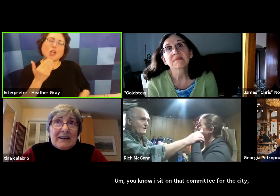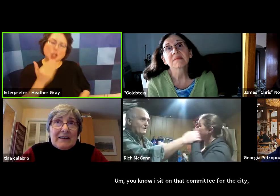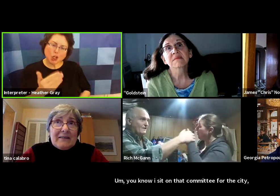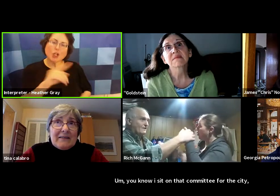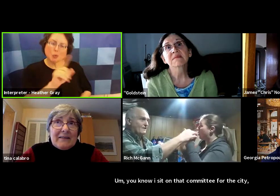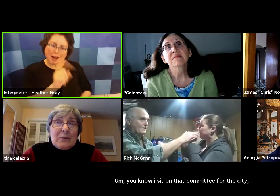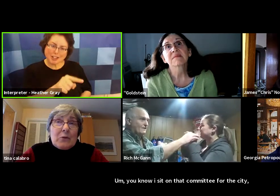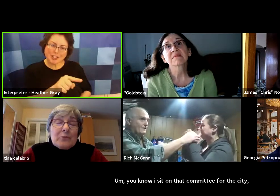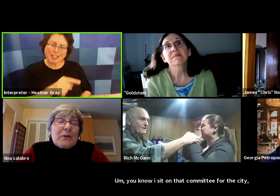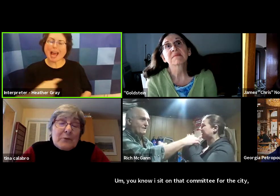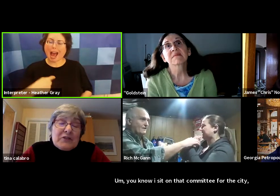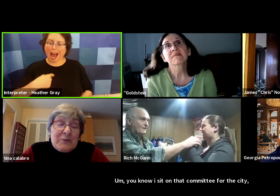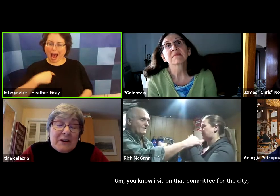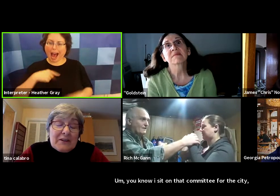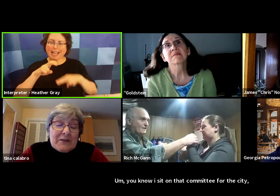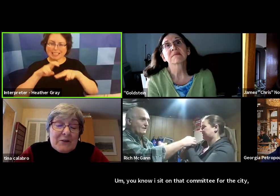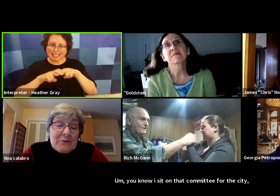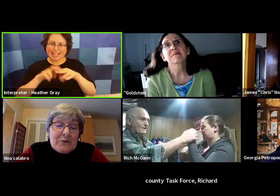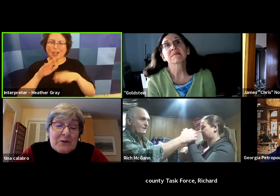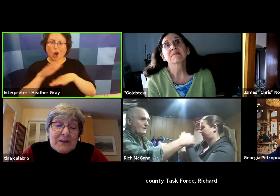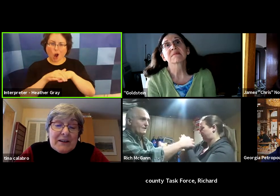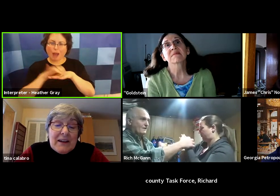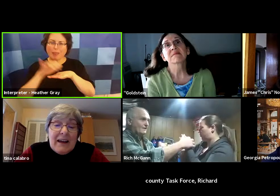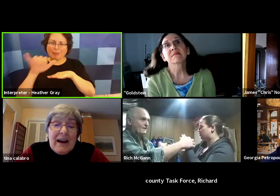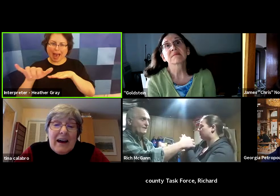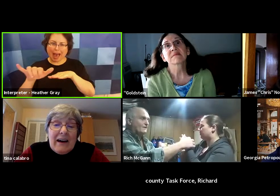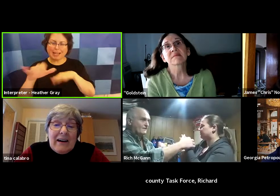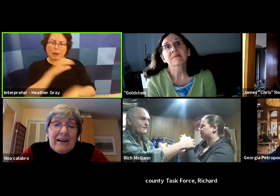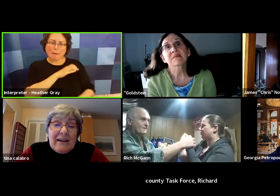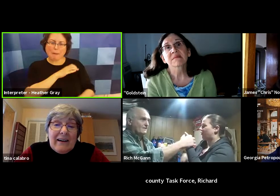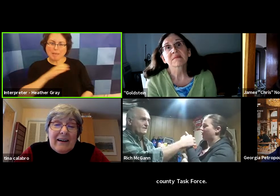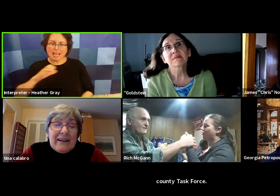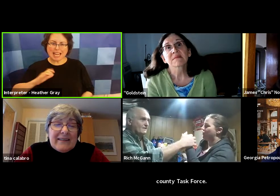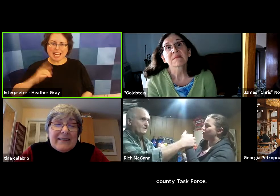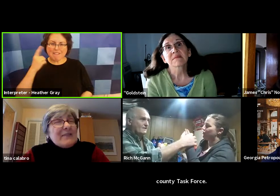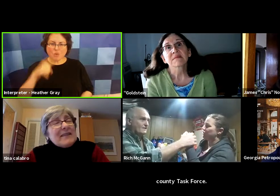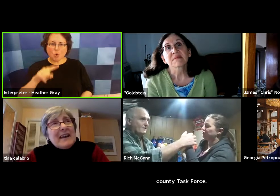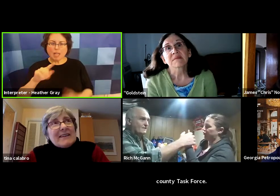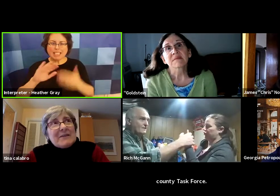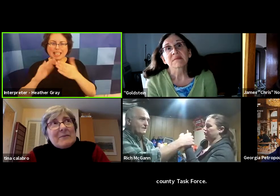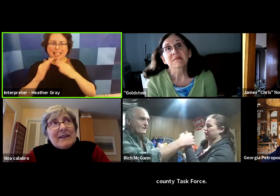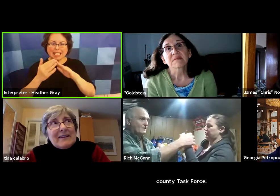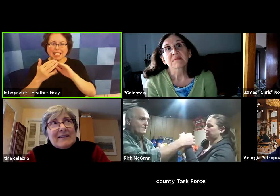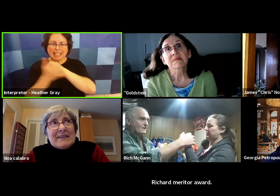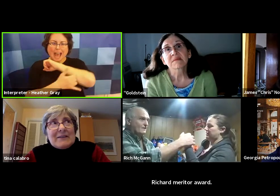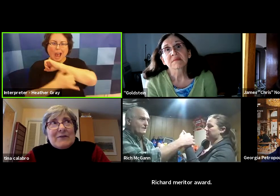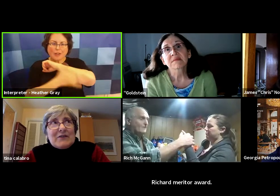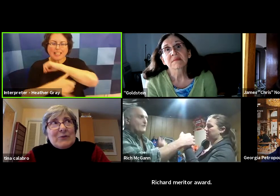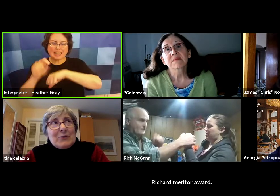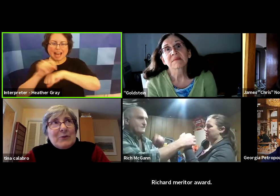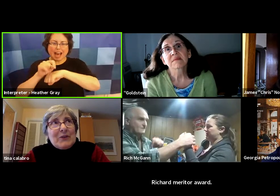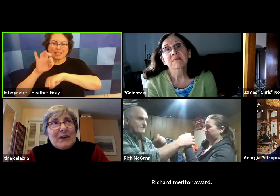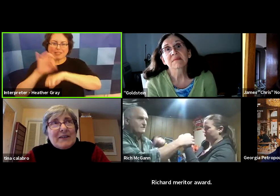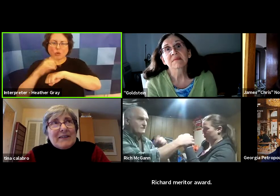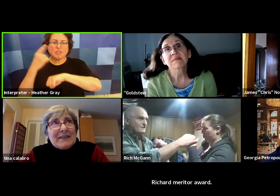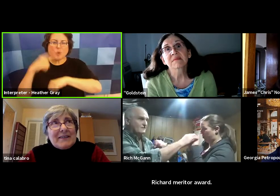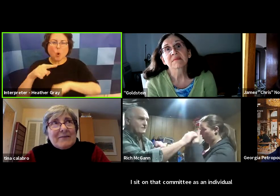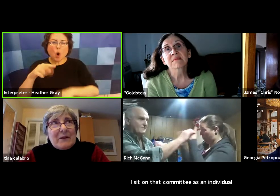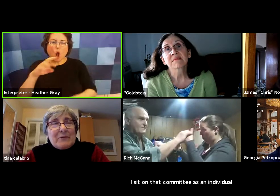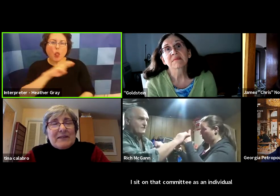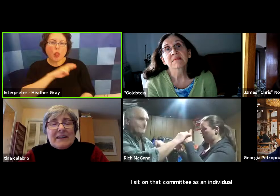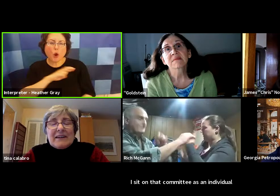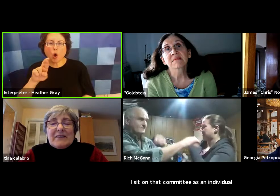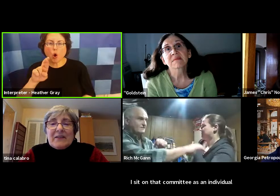Force Richard Meritzer Award. I sit on that committee as an individual, not as